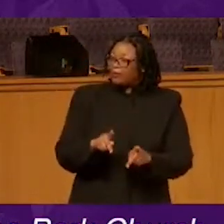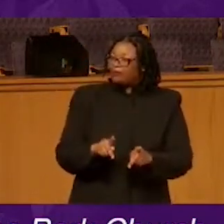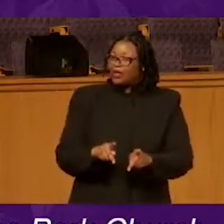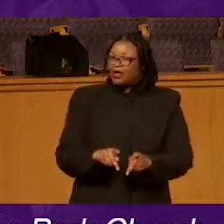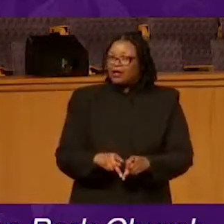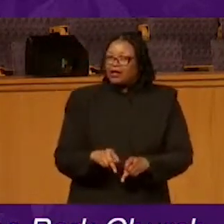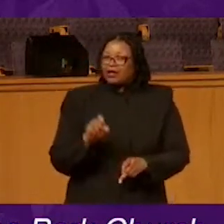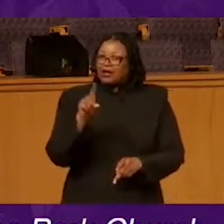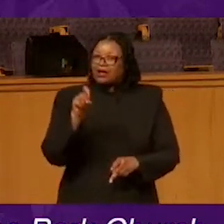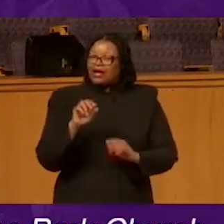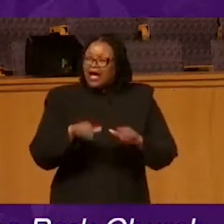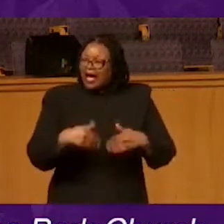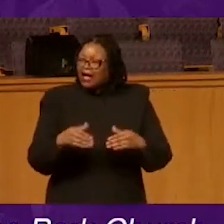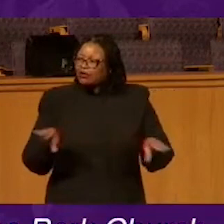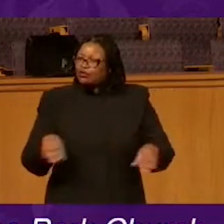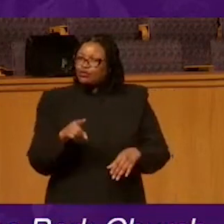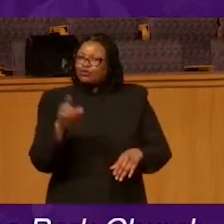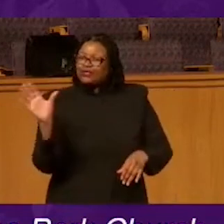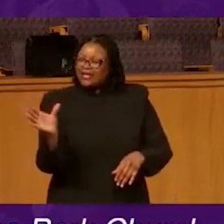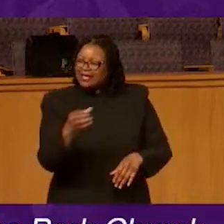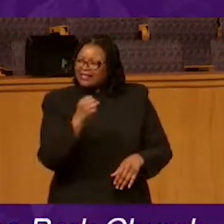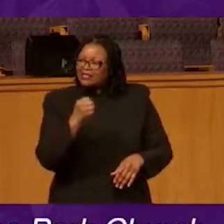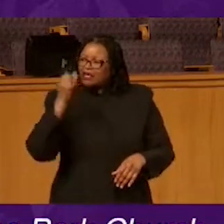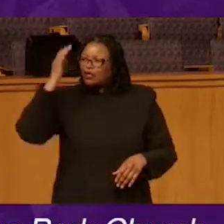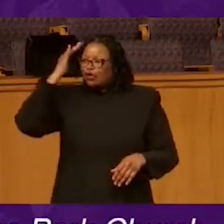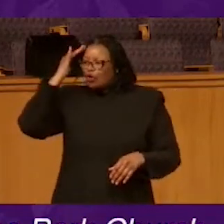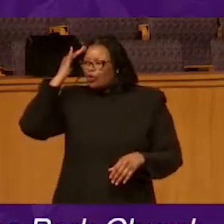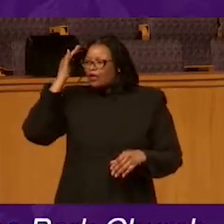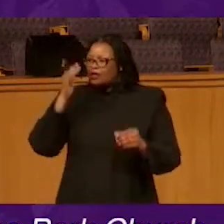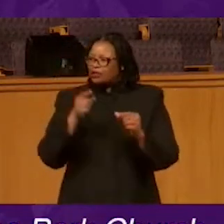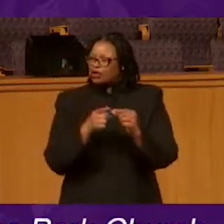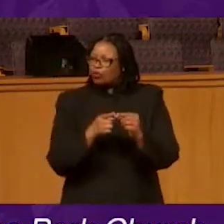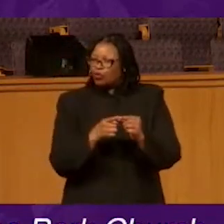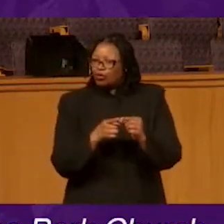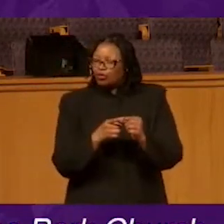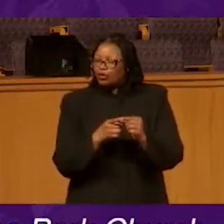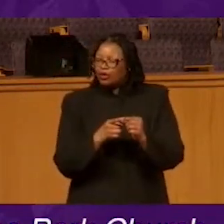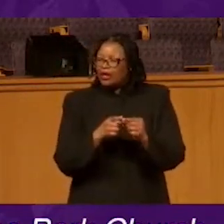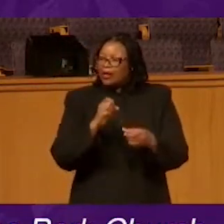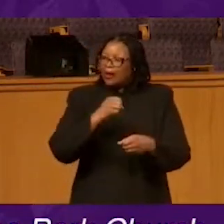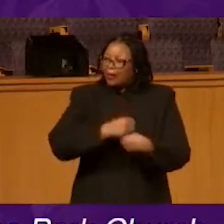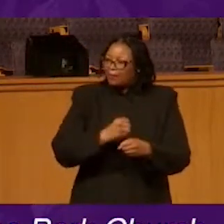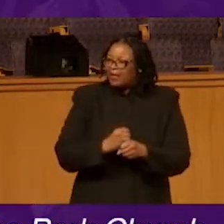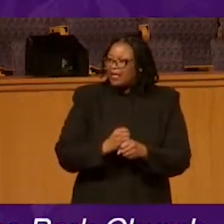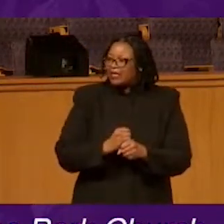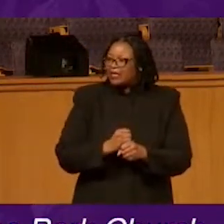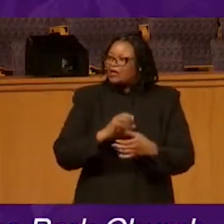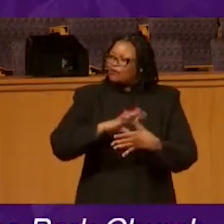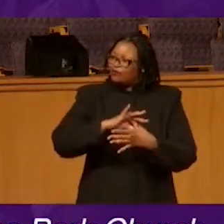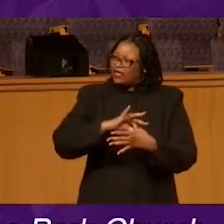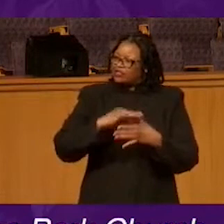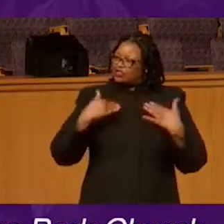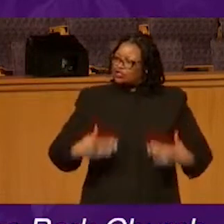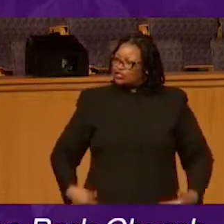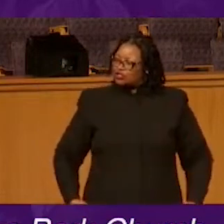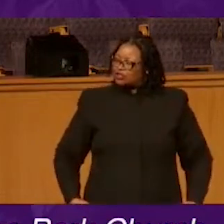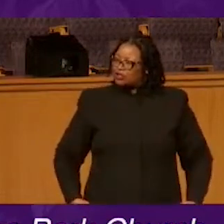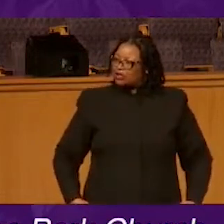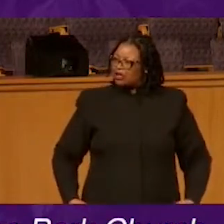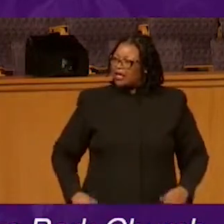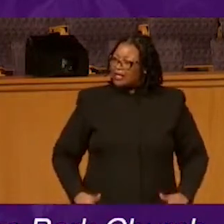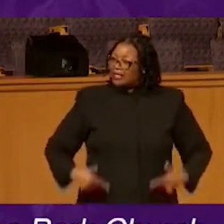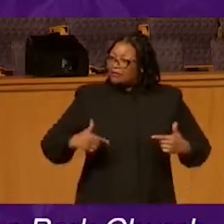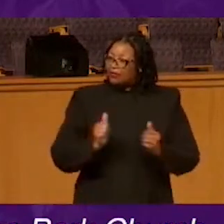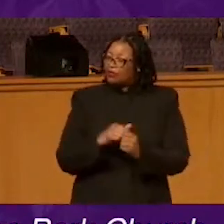get knowing the Word made flesh dwelling among us, having